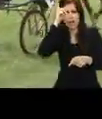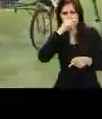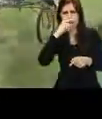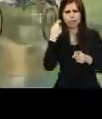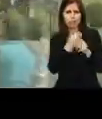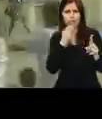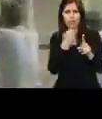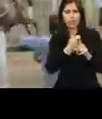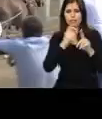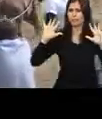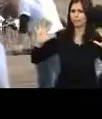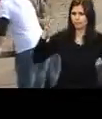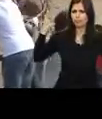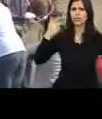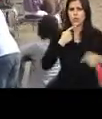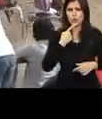the warm applause.